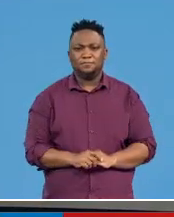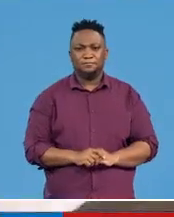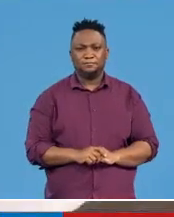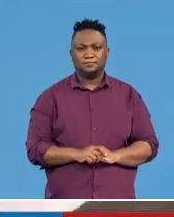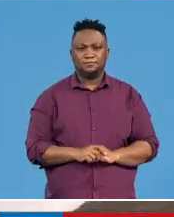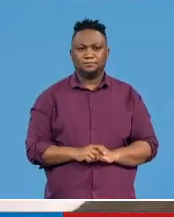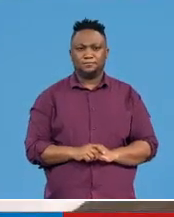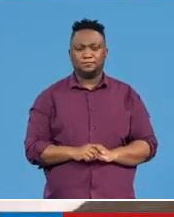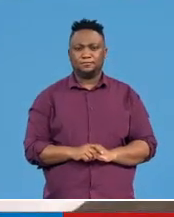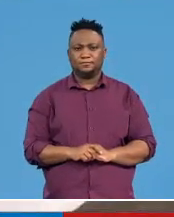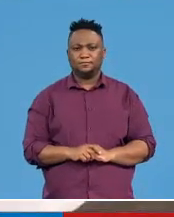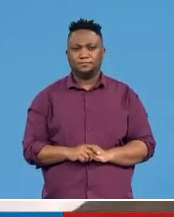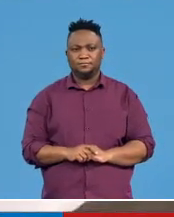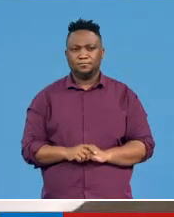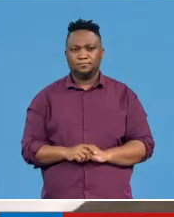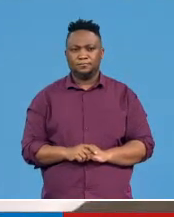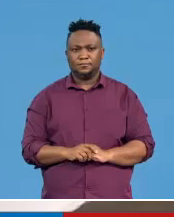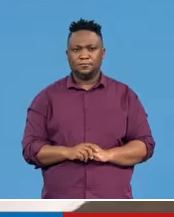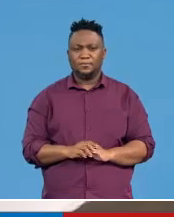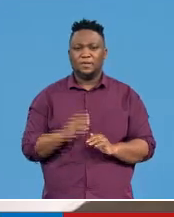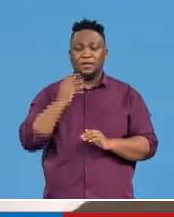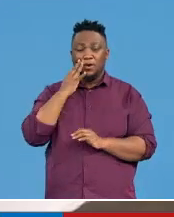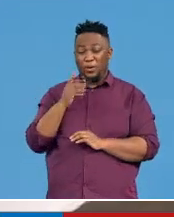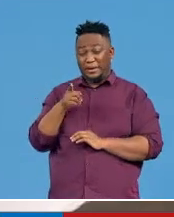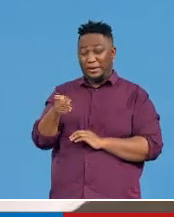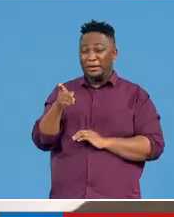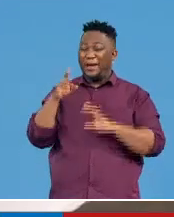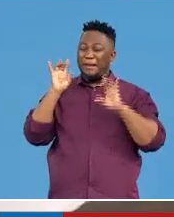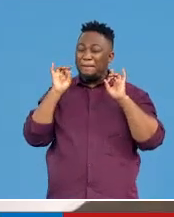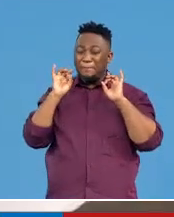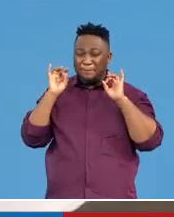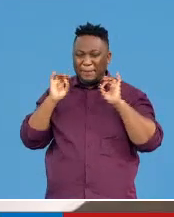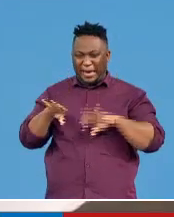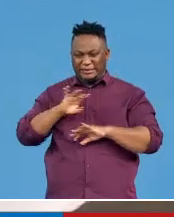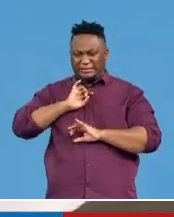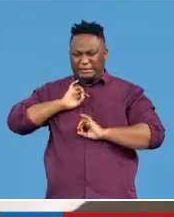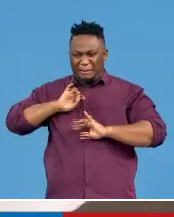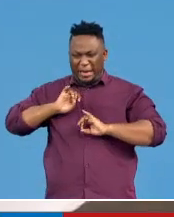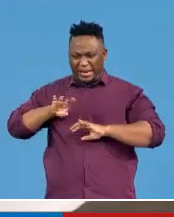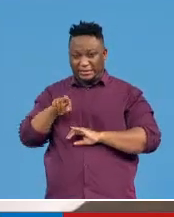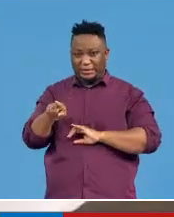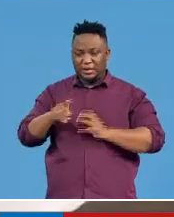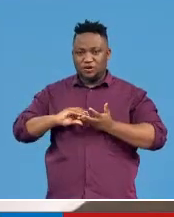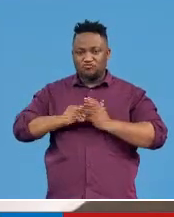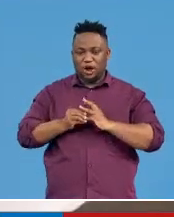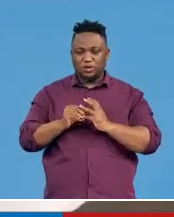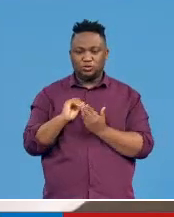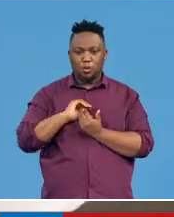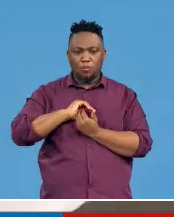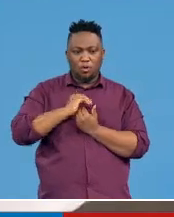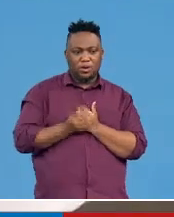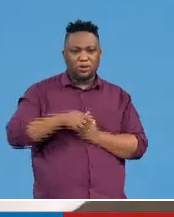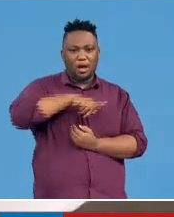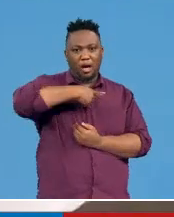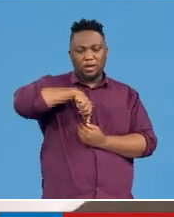At the time when she was experiencing the most unimaginable pain, she wanted to shield us from witnessing that